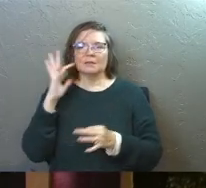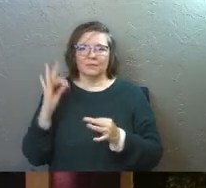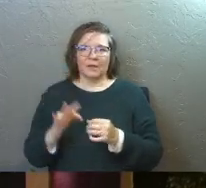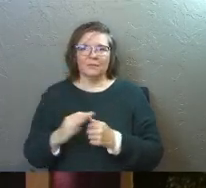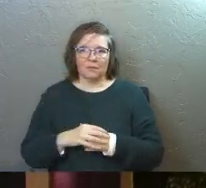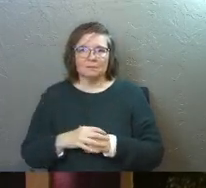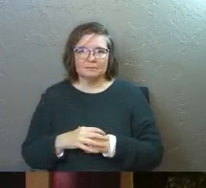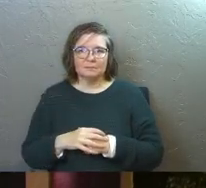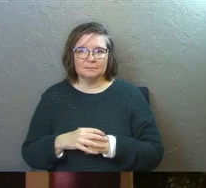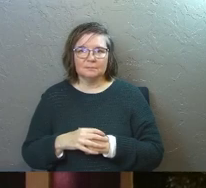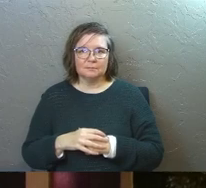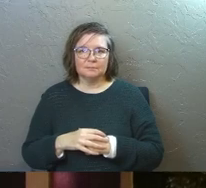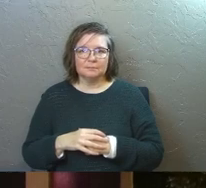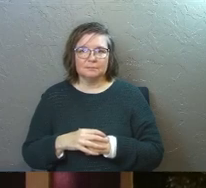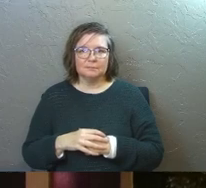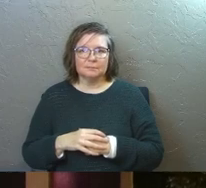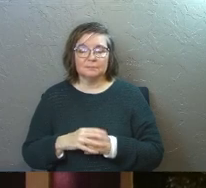faithful.